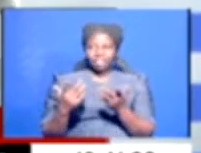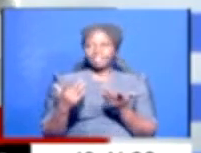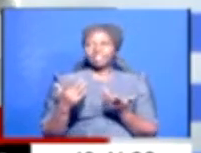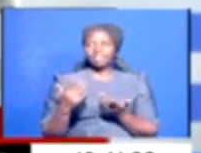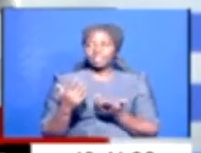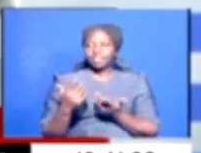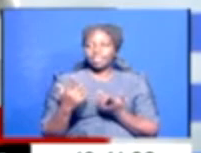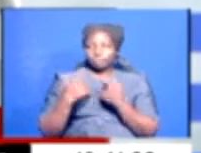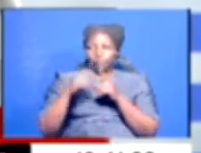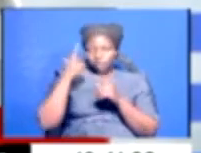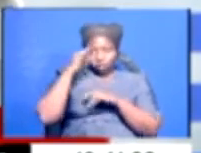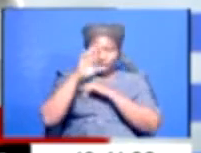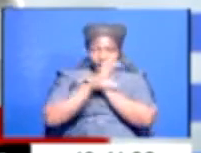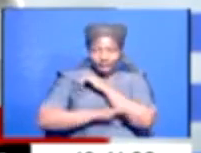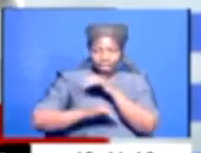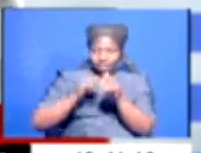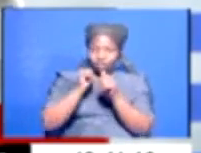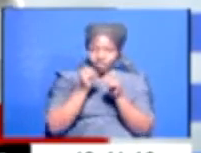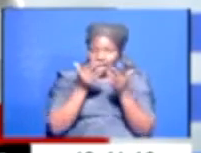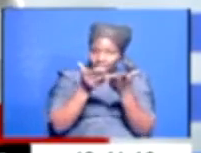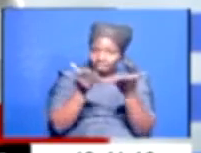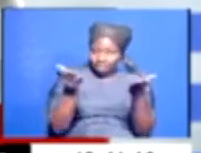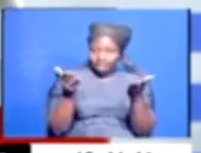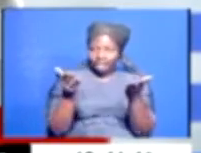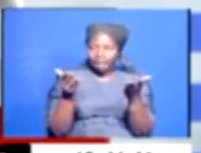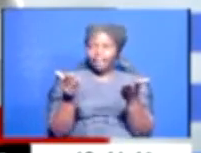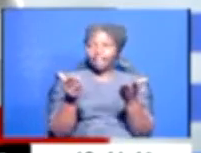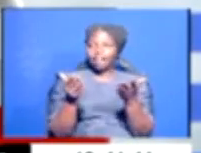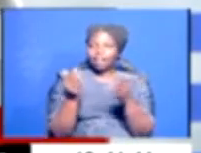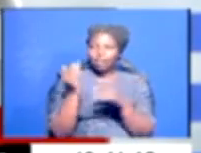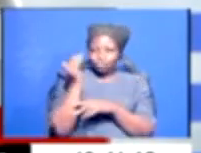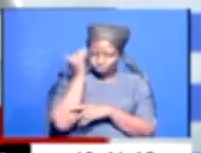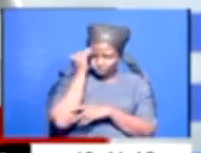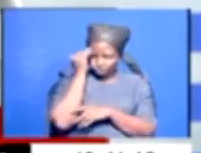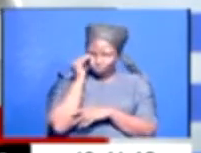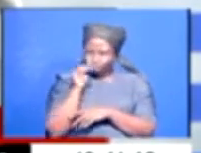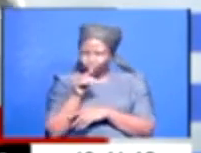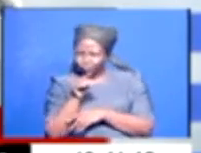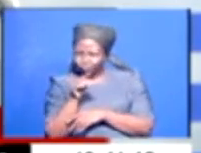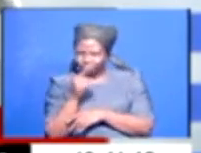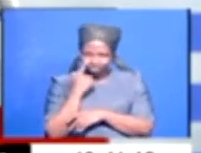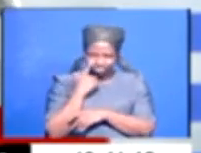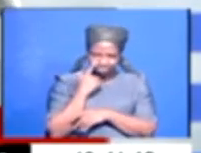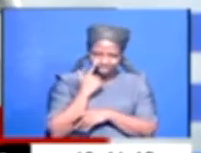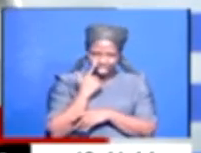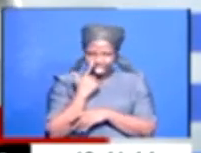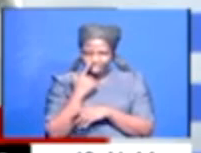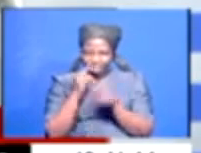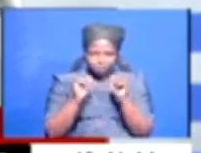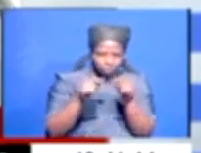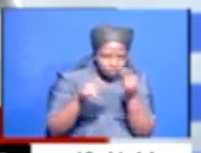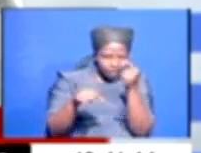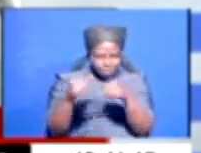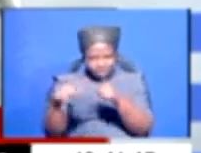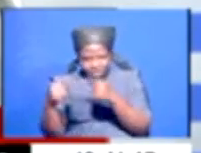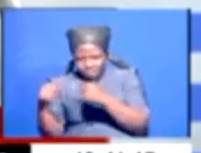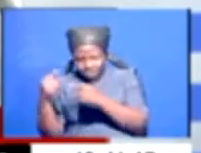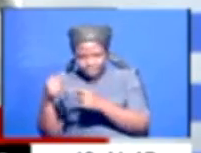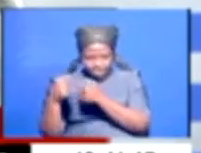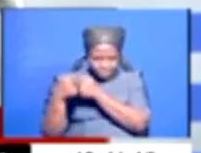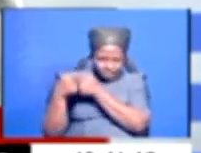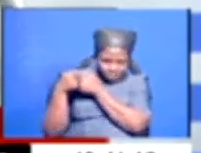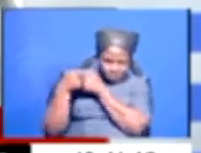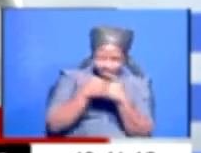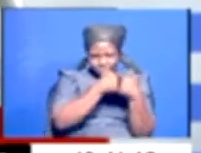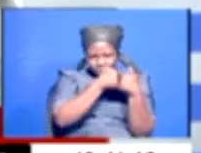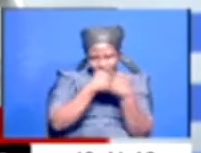for the countries which are there, you know, you can compete with them. Utangangana na